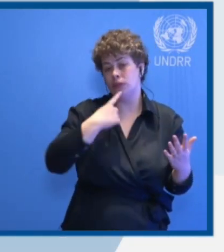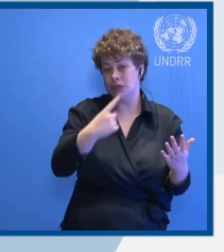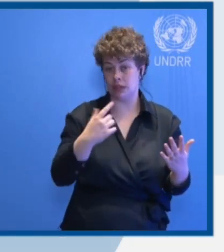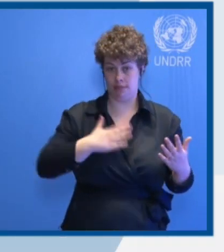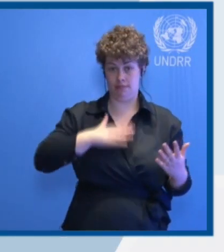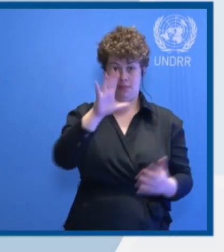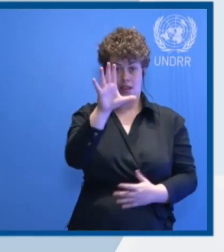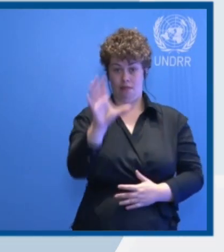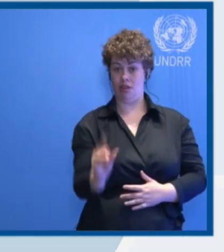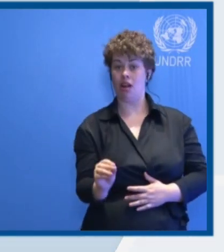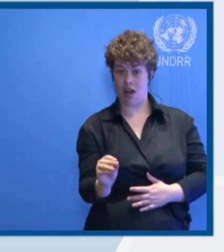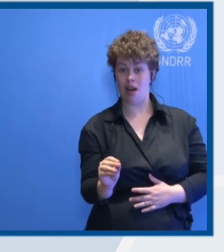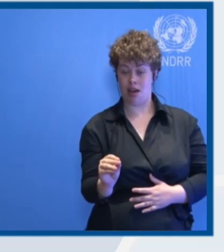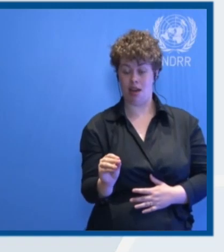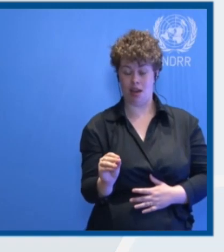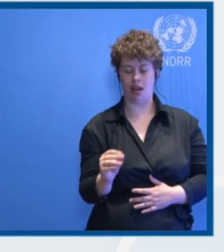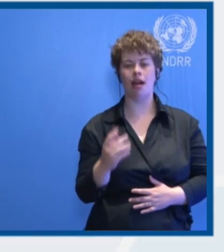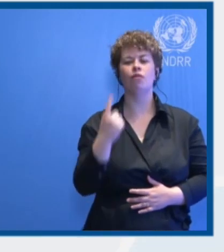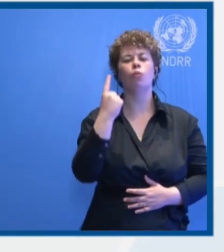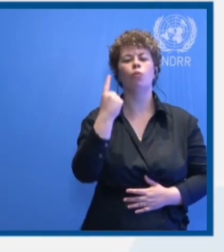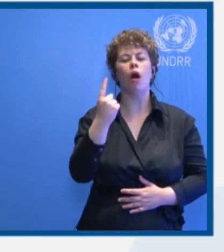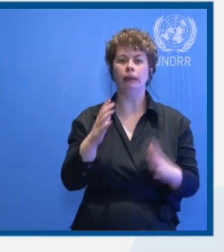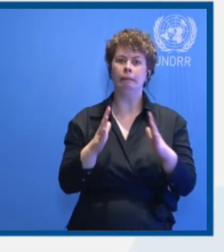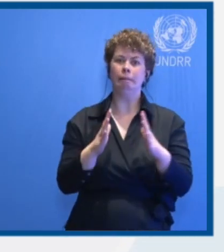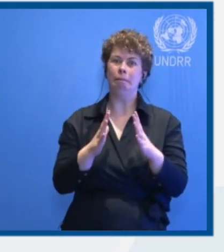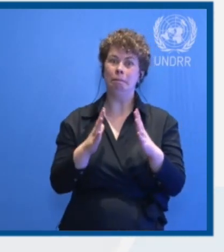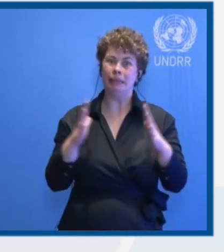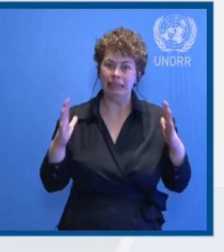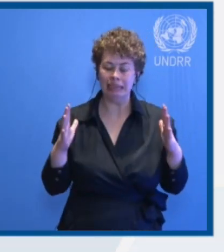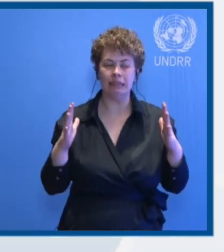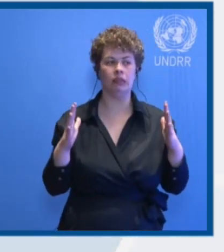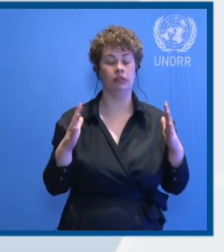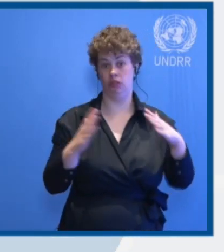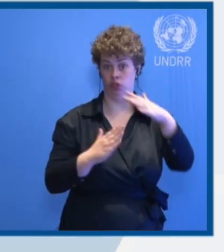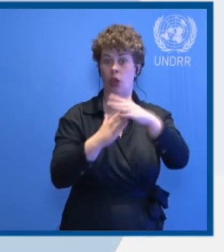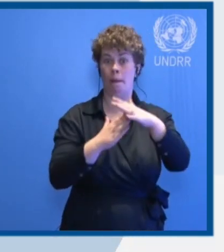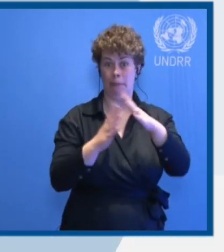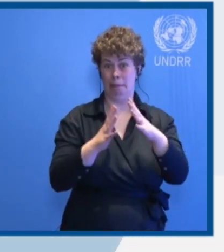Wall, which is actually the world's largest nature